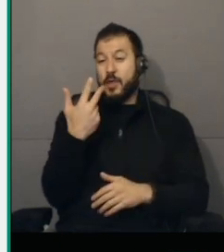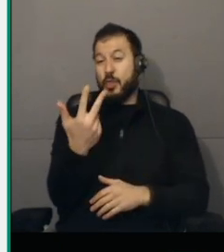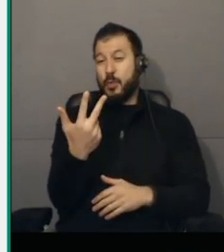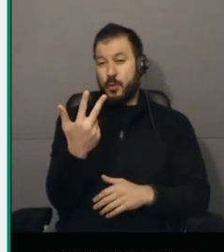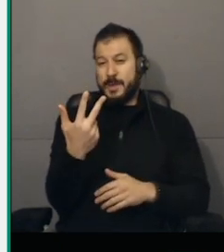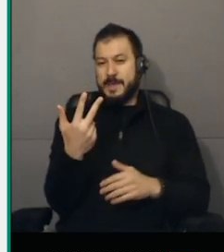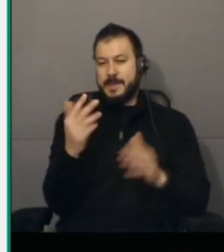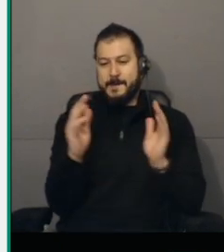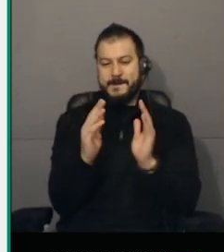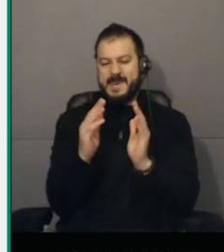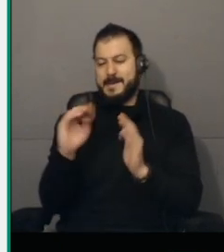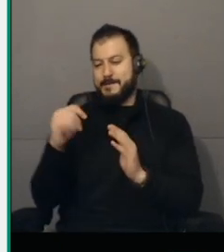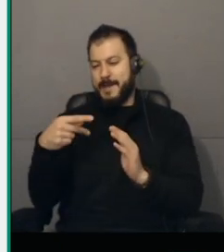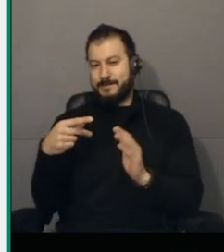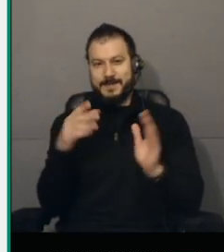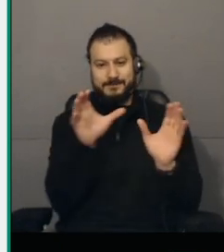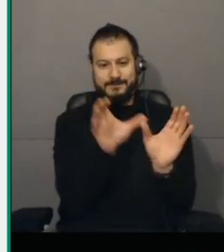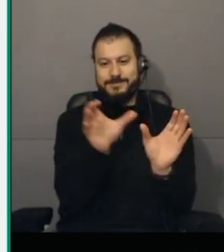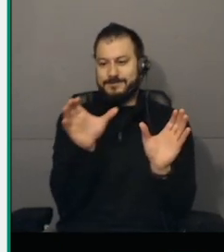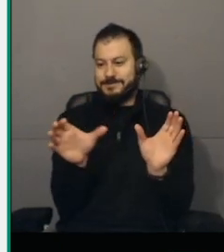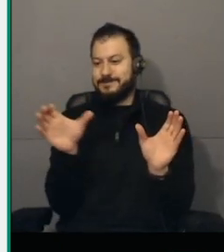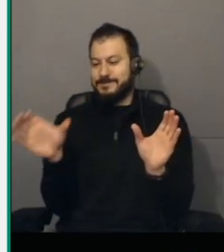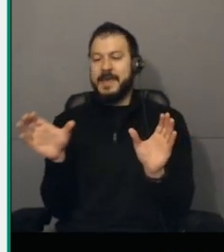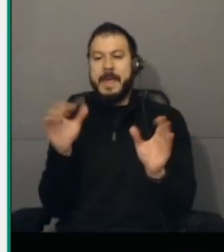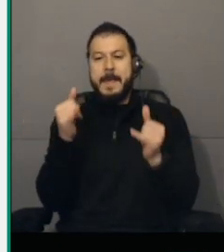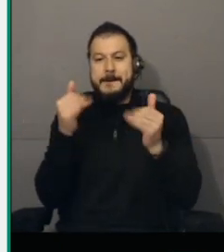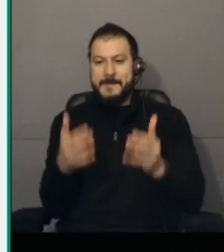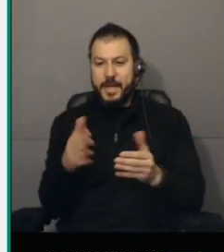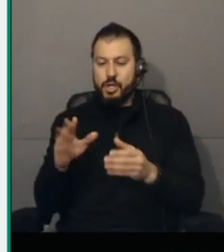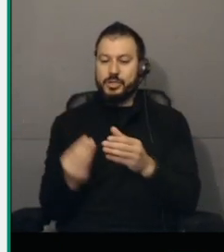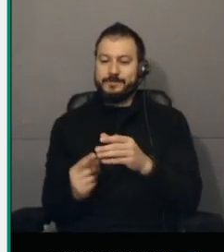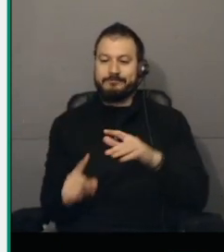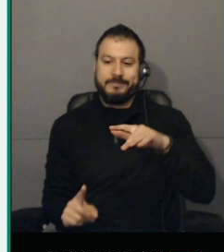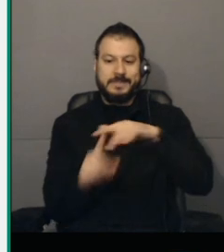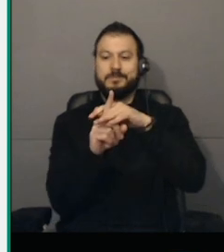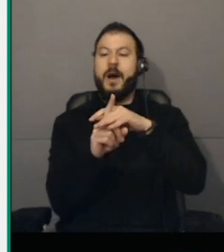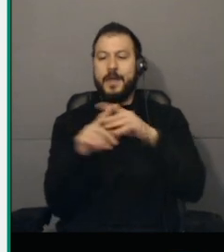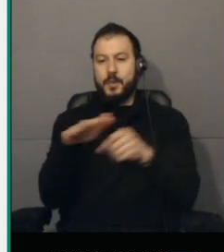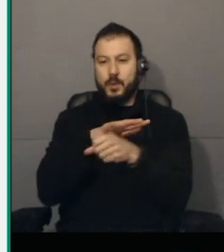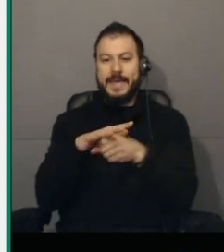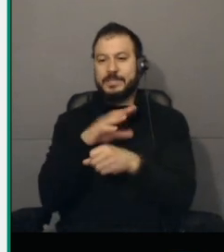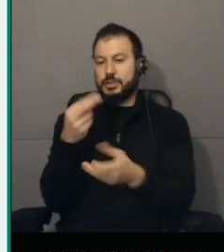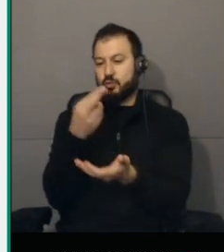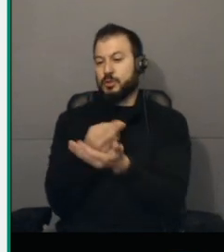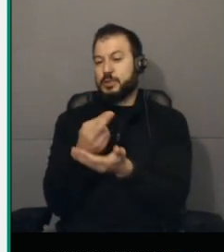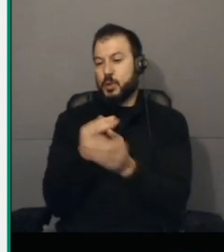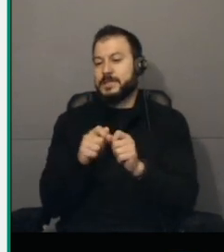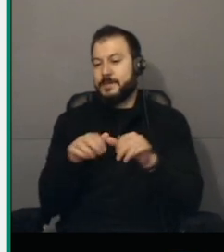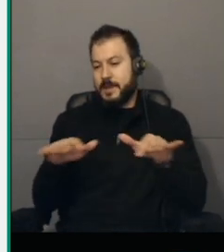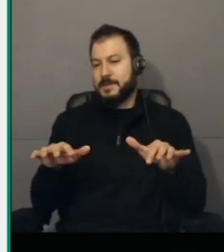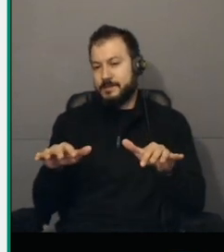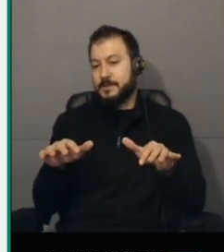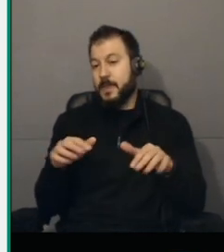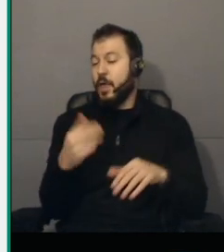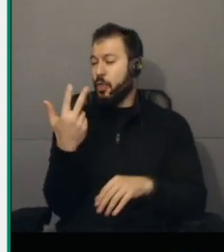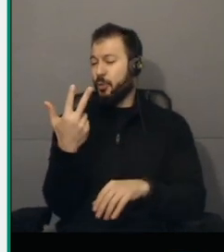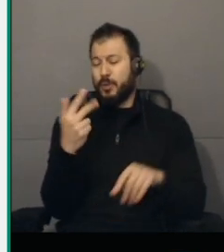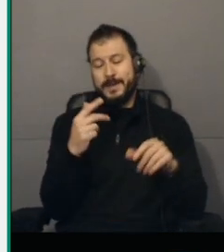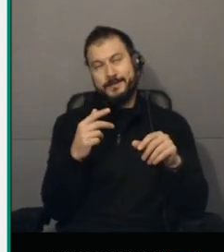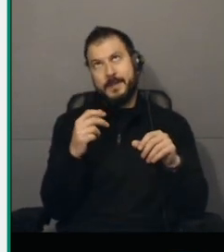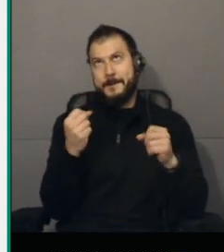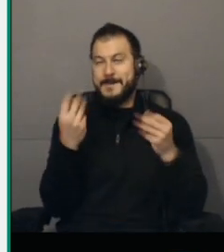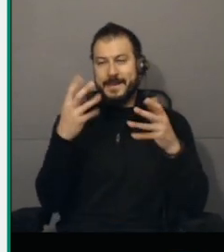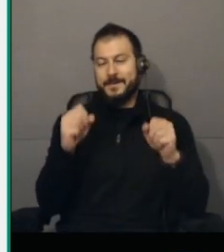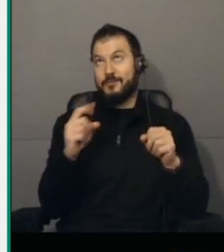three mini-maps from Age of Empires side by side, showing player spawn locations and resource deposits. These indicate three of the many possible,